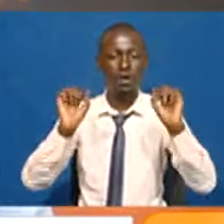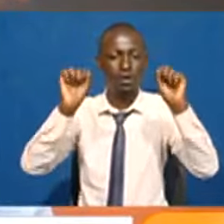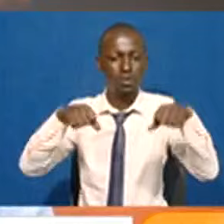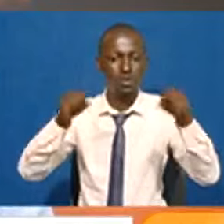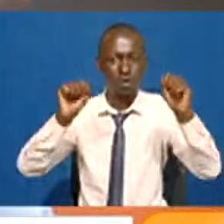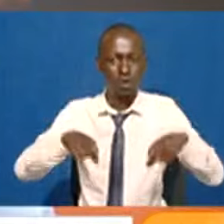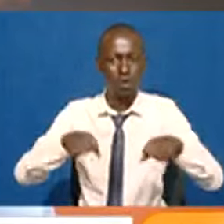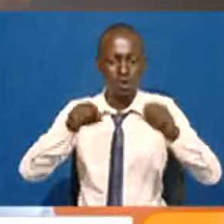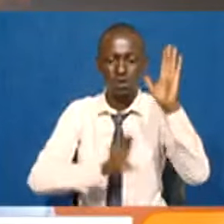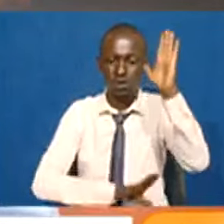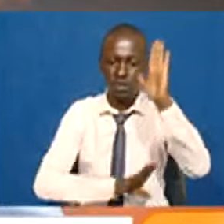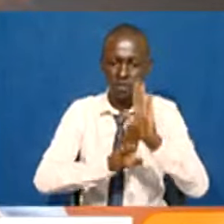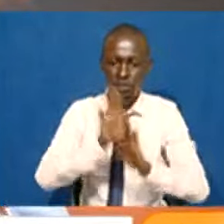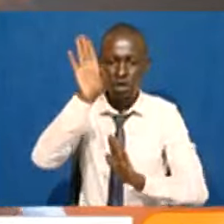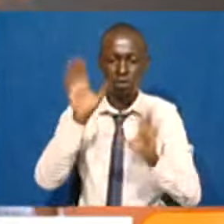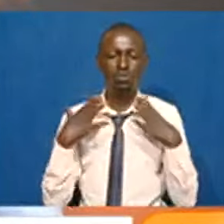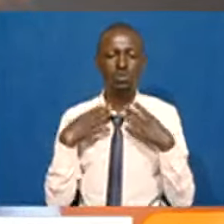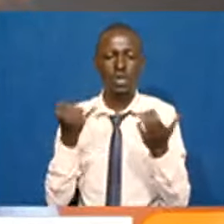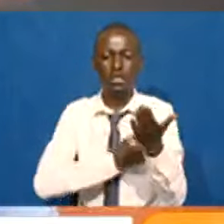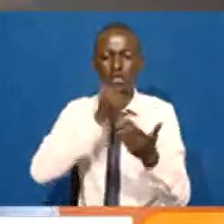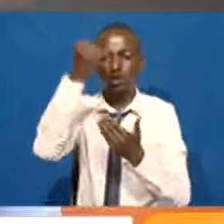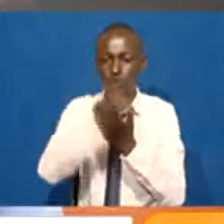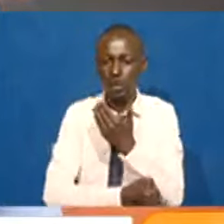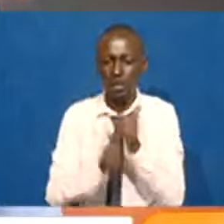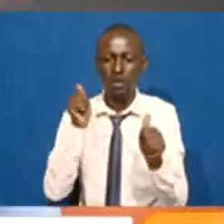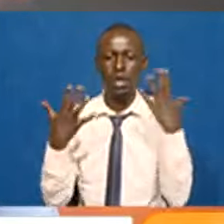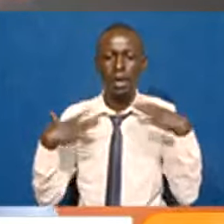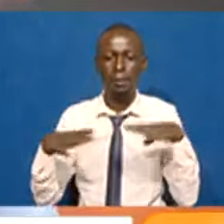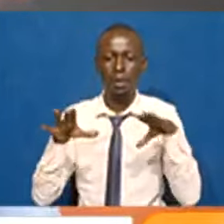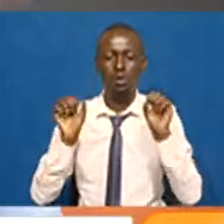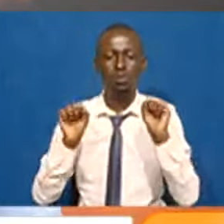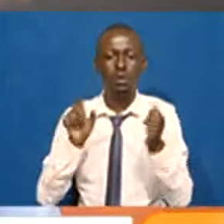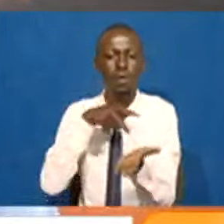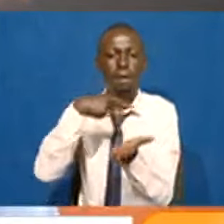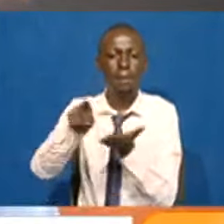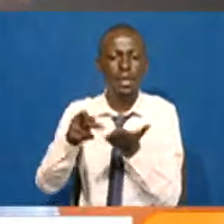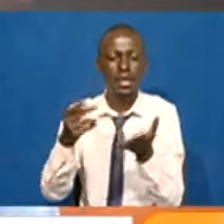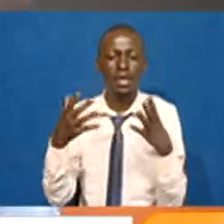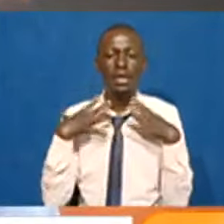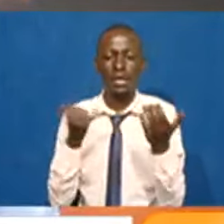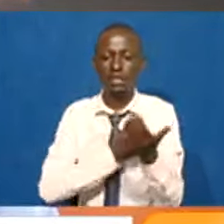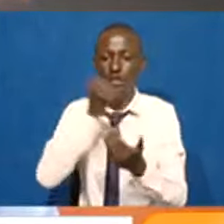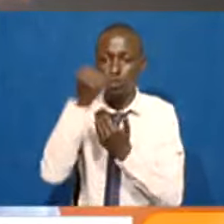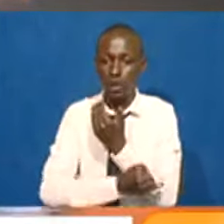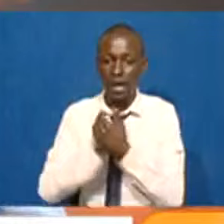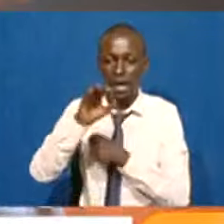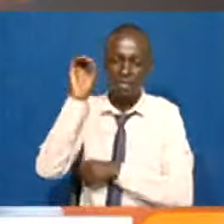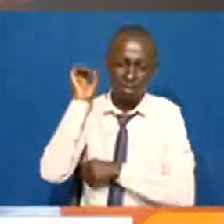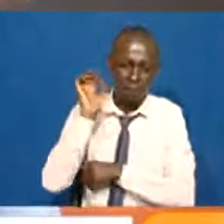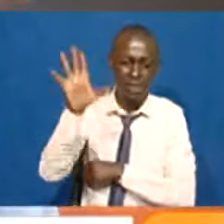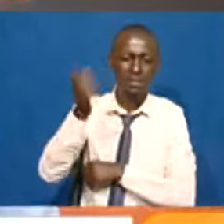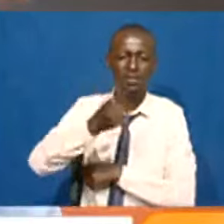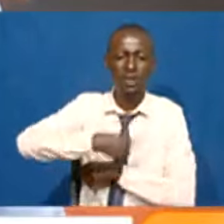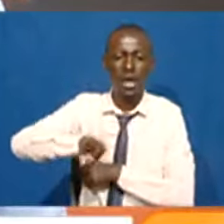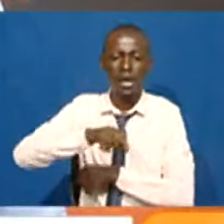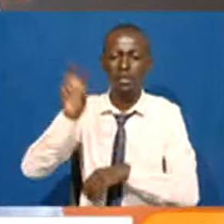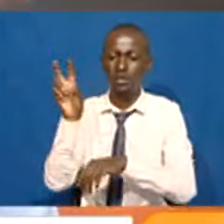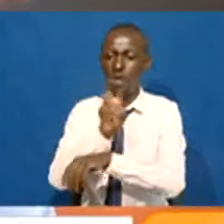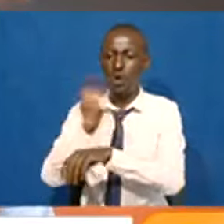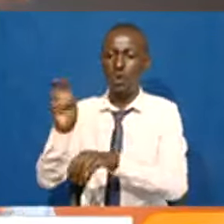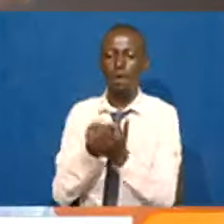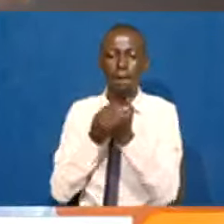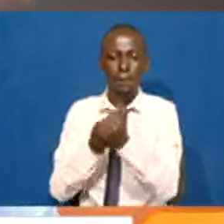develop health cover that is pocket friendly yeah. because health cover is very expensive. Yes. So we are looking for partners who